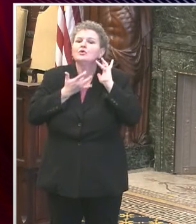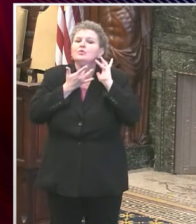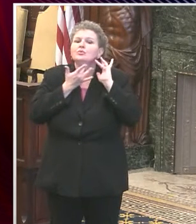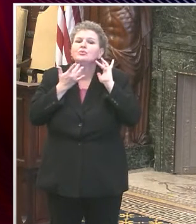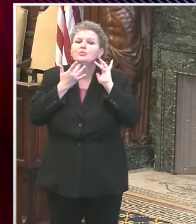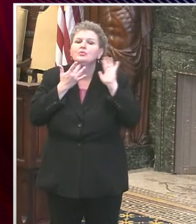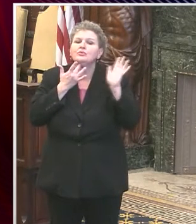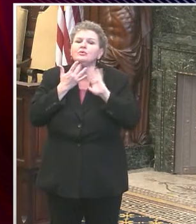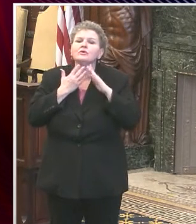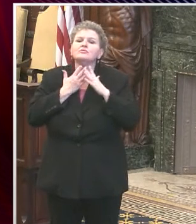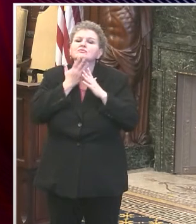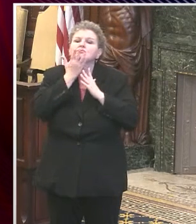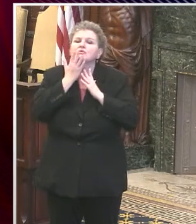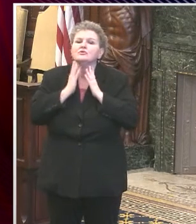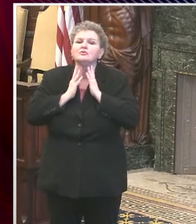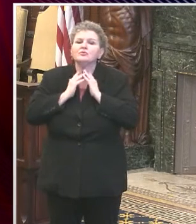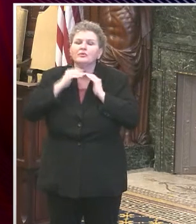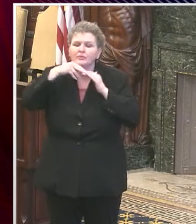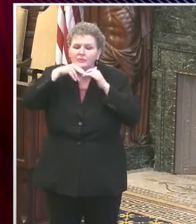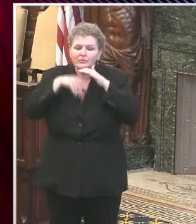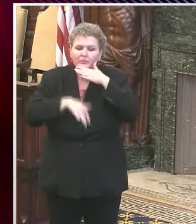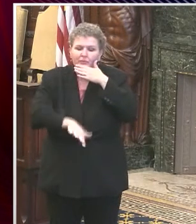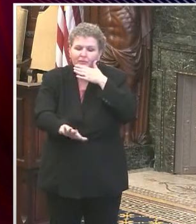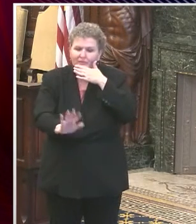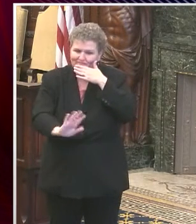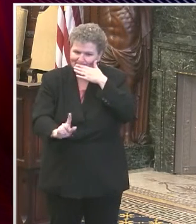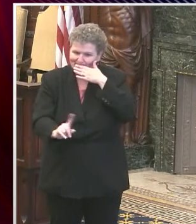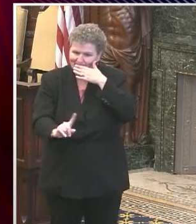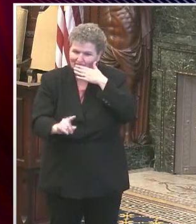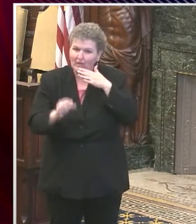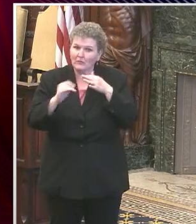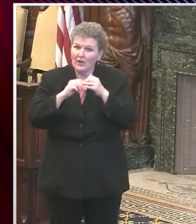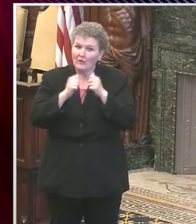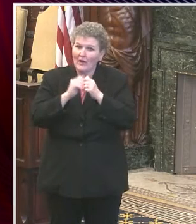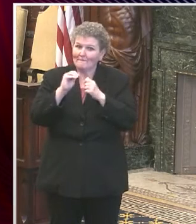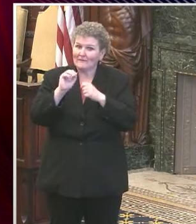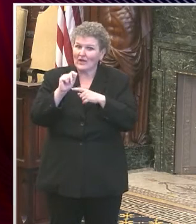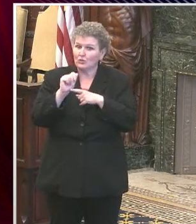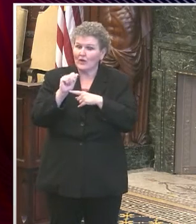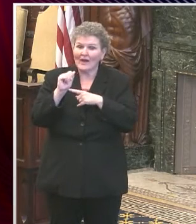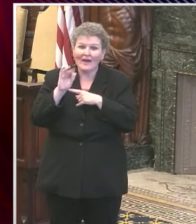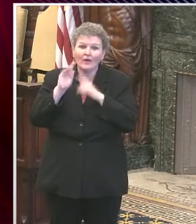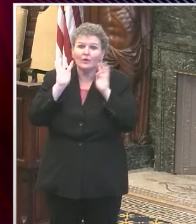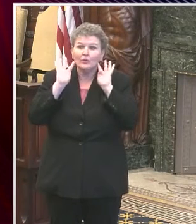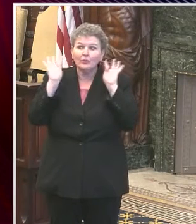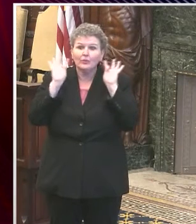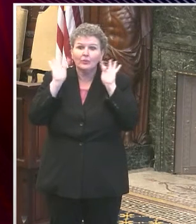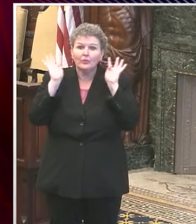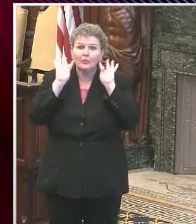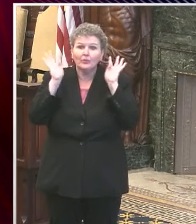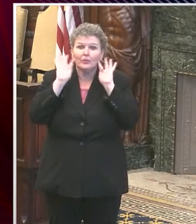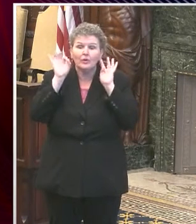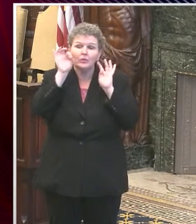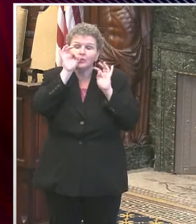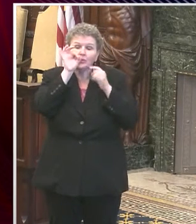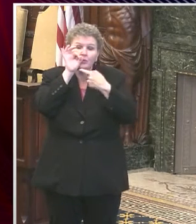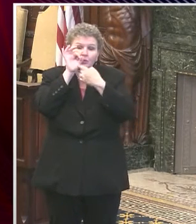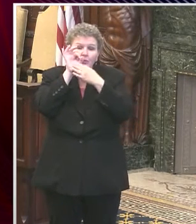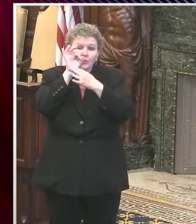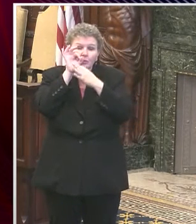and go out. You should not be wearing masks that have valves in them. Those are used in construction. They're not going to be preventive for